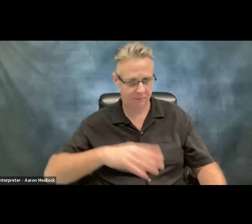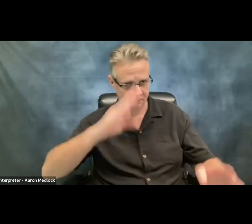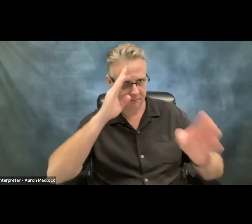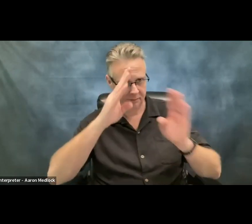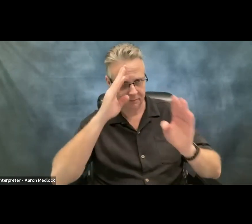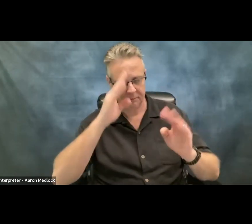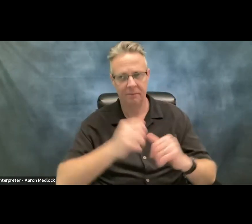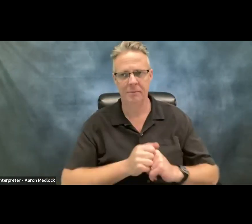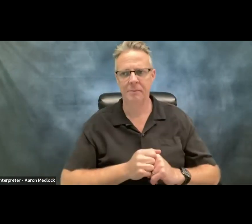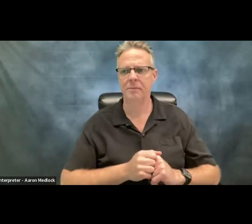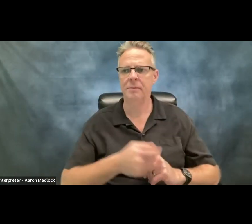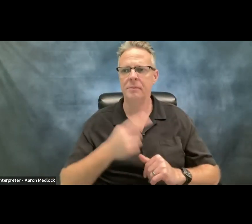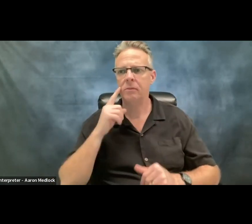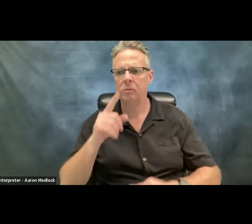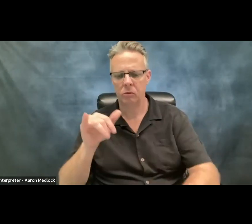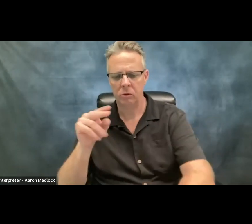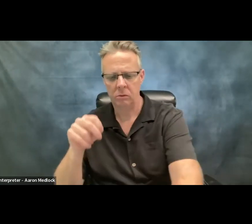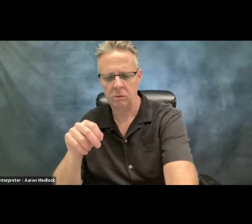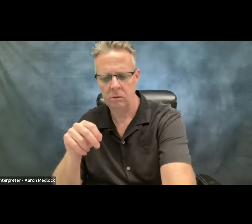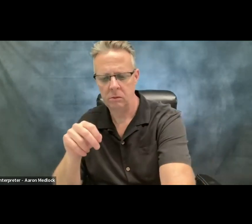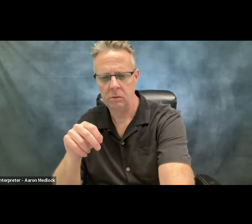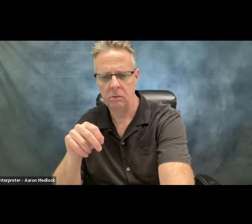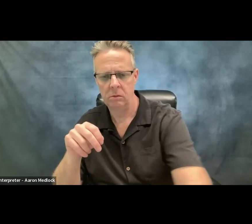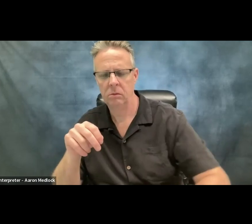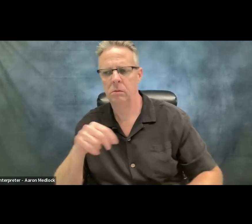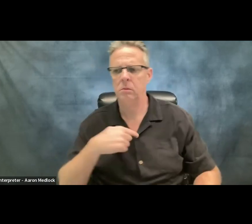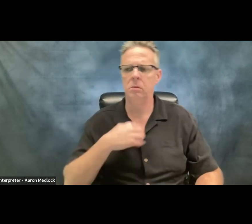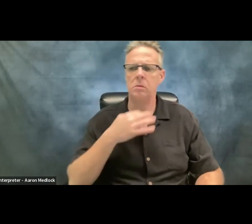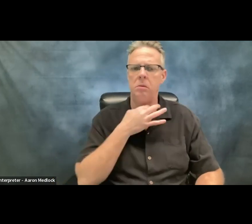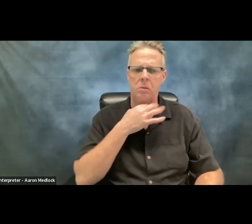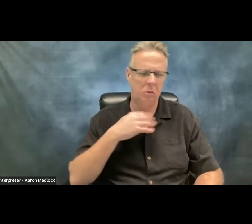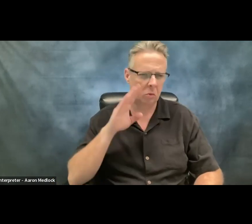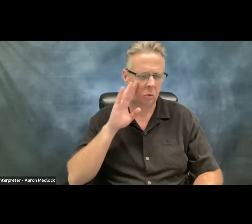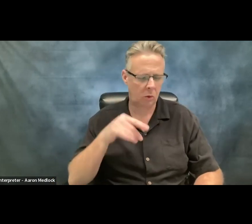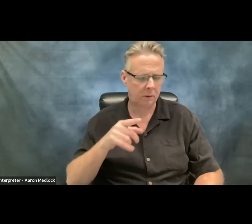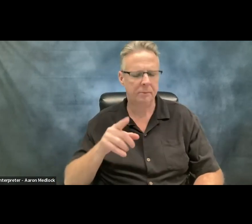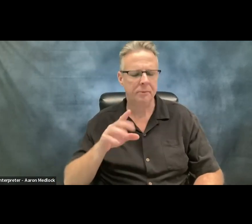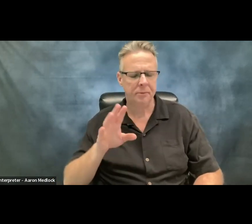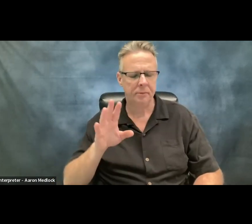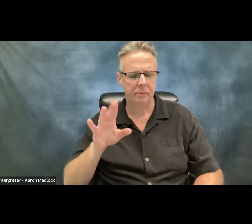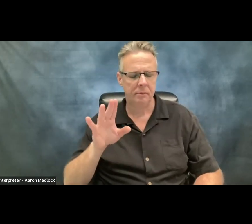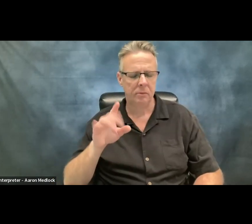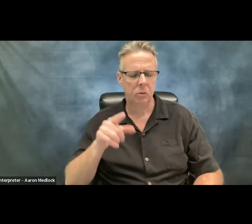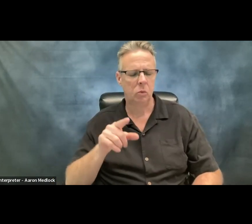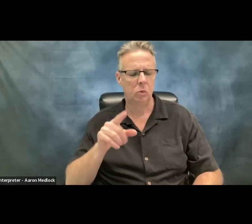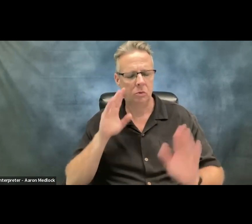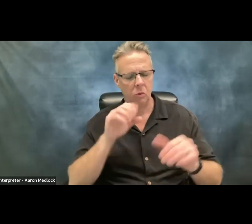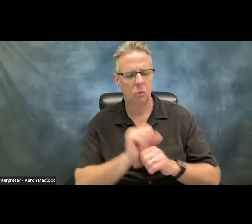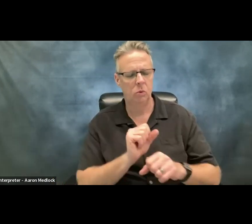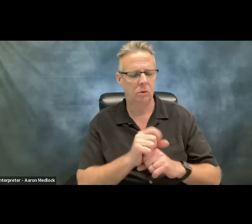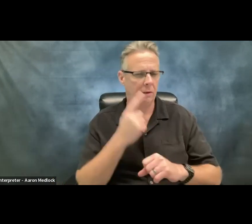Hi, this is actually for Jane. I'm curious, I know that you're working on the